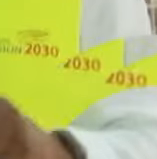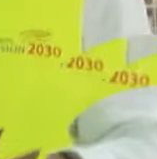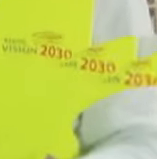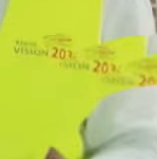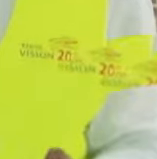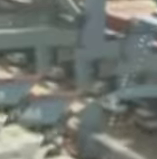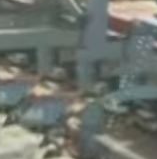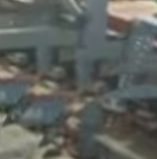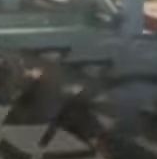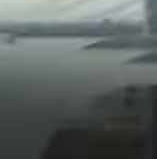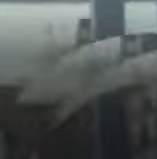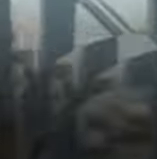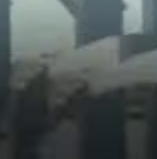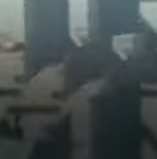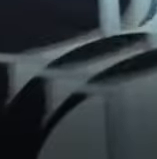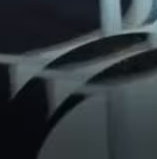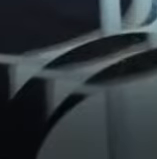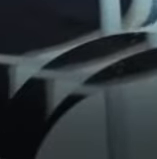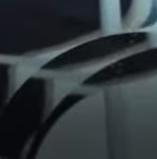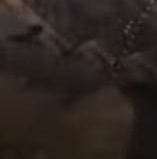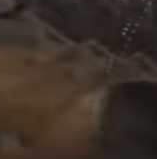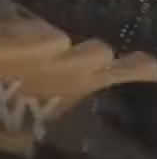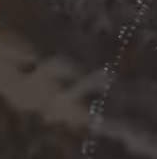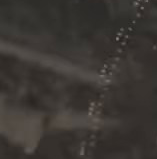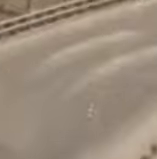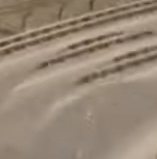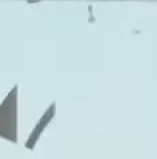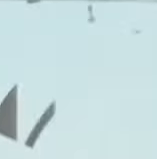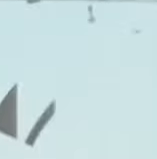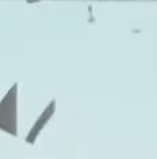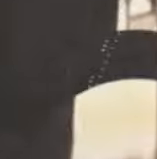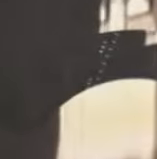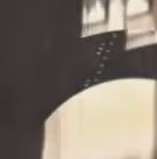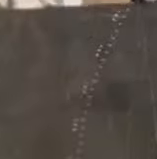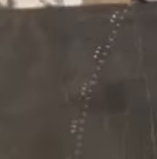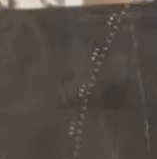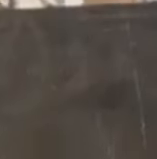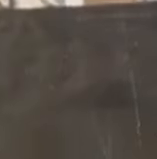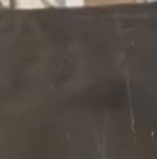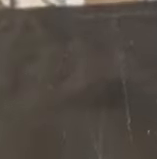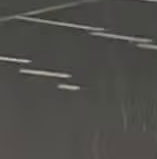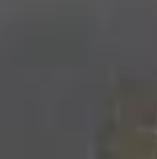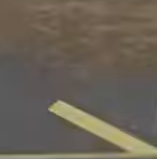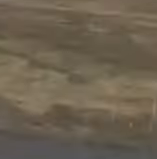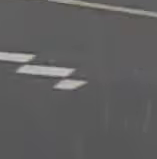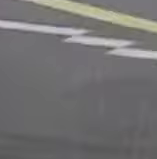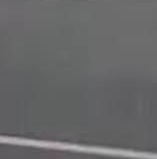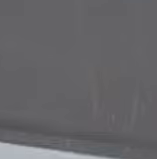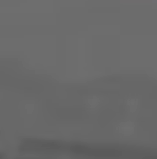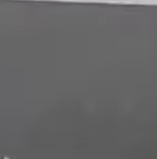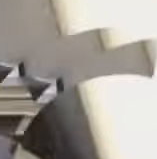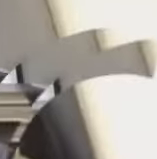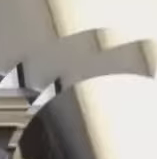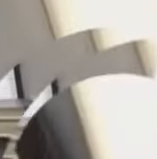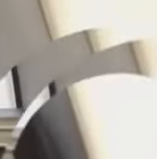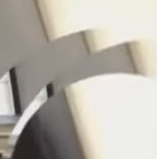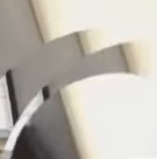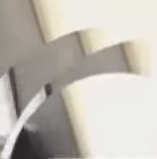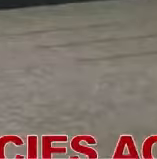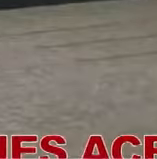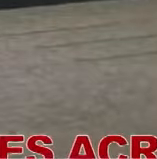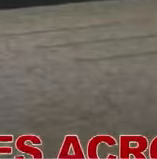highlight and enumerate government policies and projects. We take a deep dive into the underbelly of complex red tape